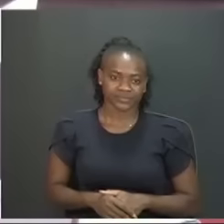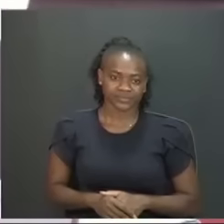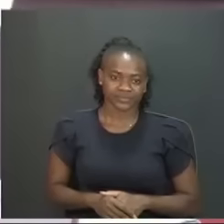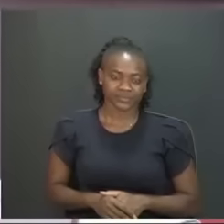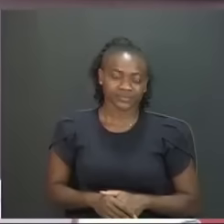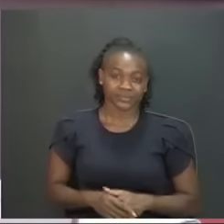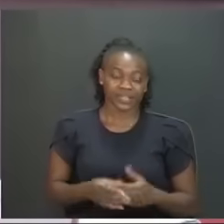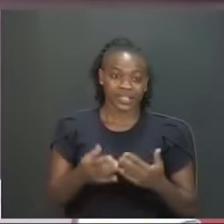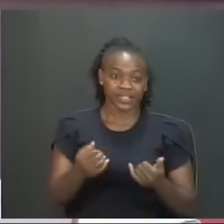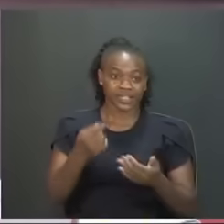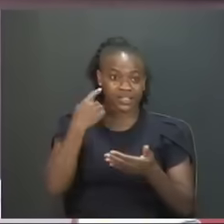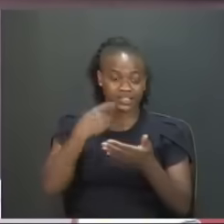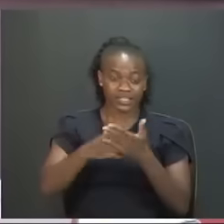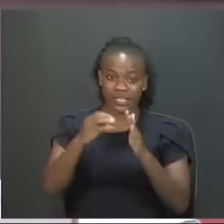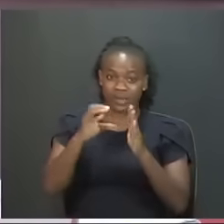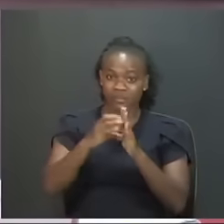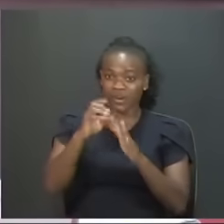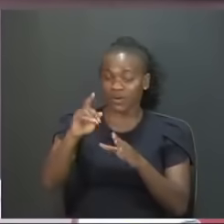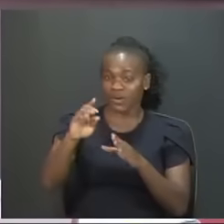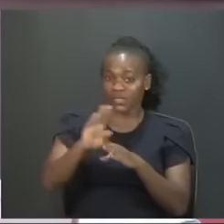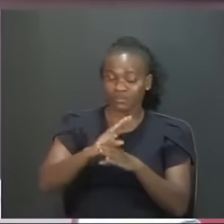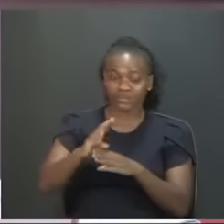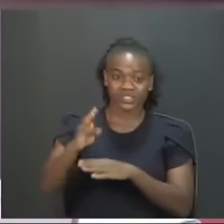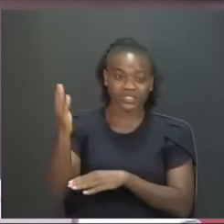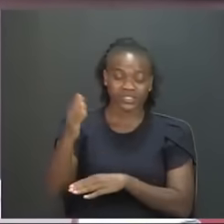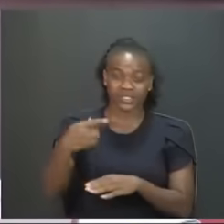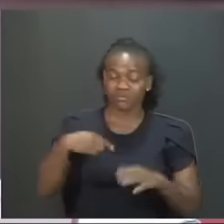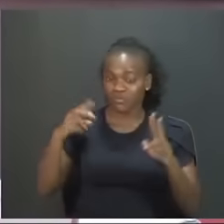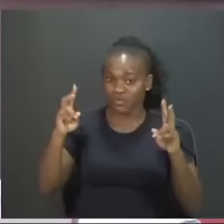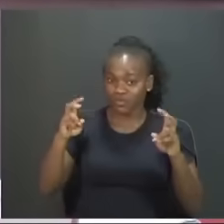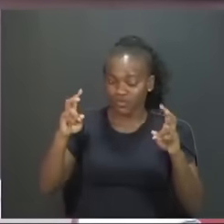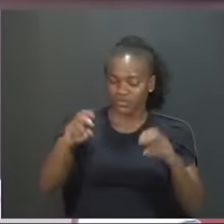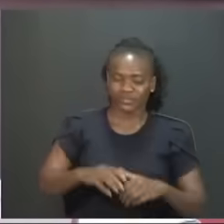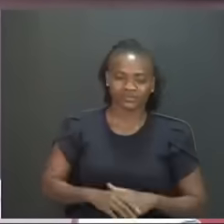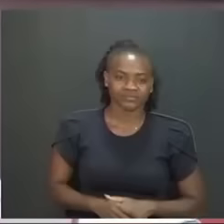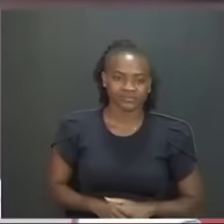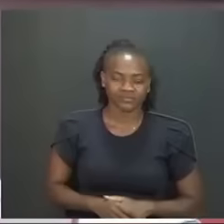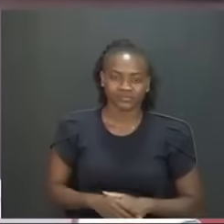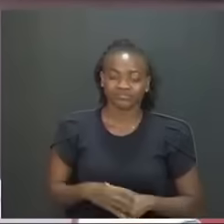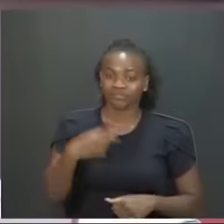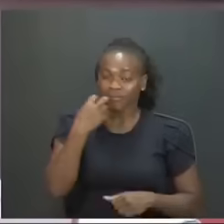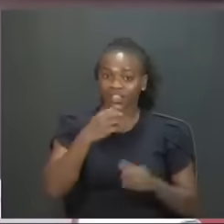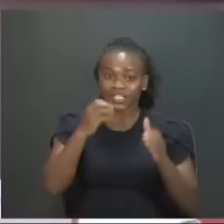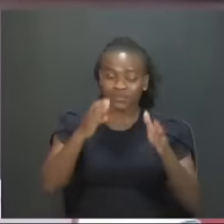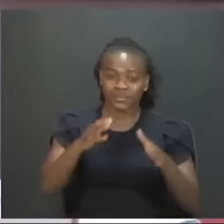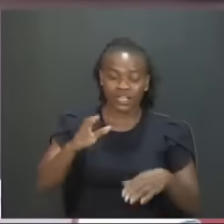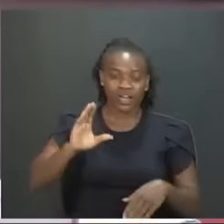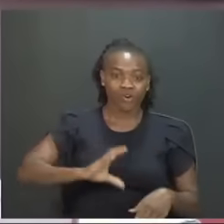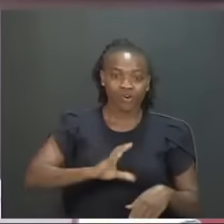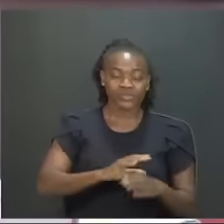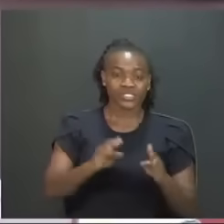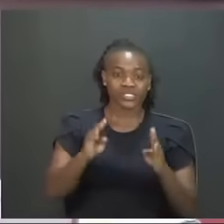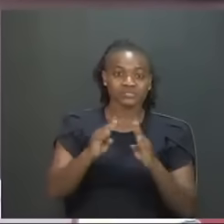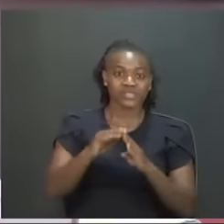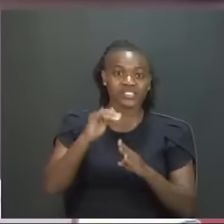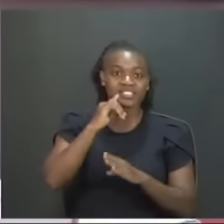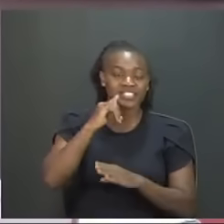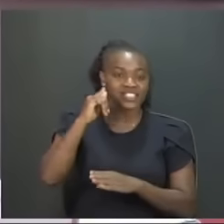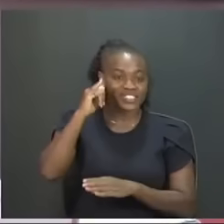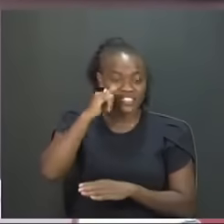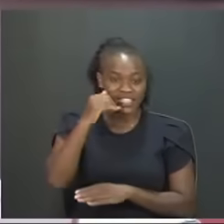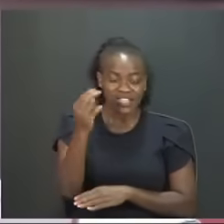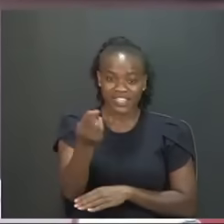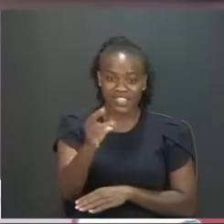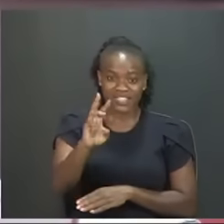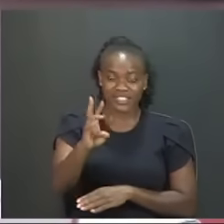pay attention to paragraph 1 of the business statement. Quote, Mr. Speaker, the committee met yesterday, Thursday, 6